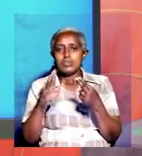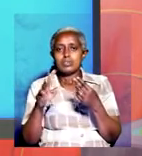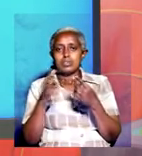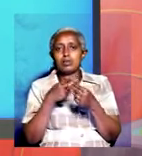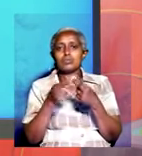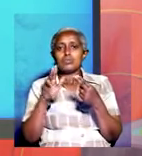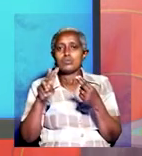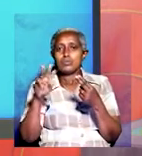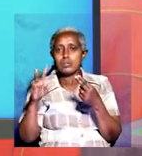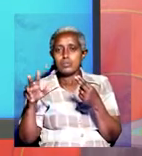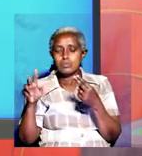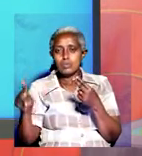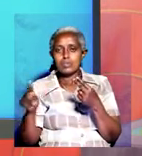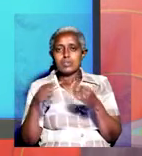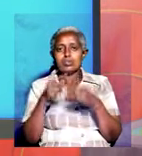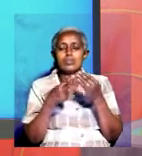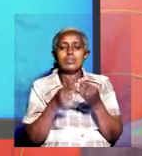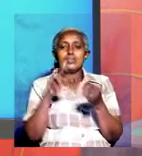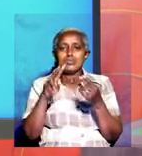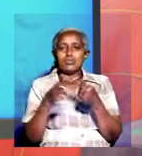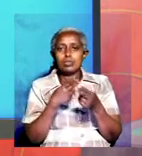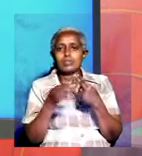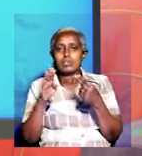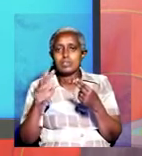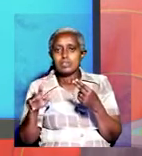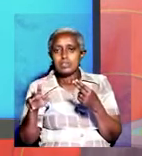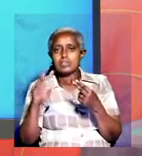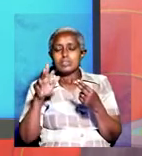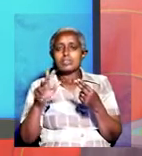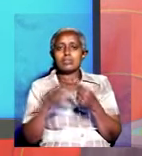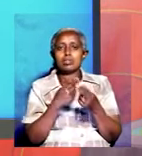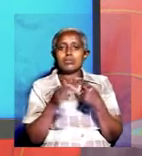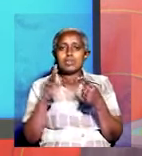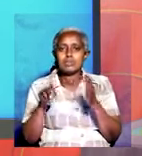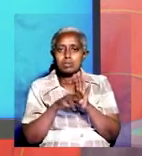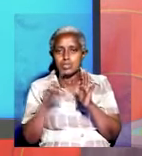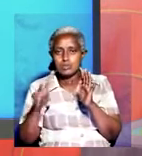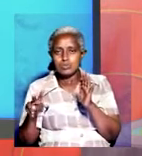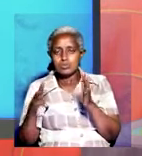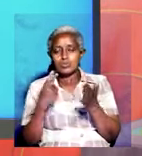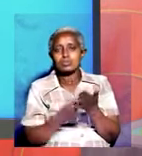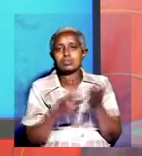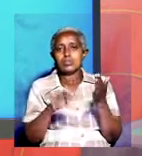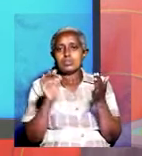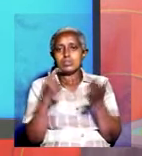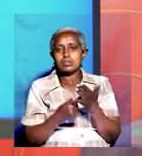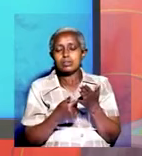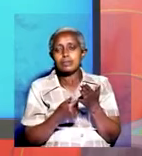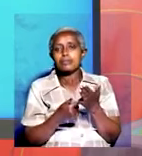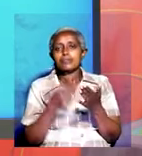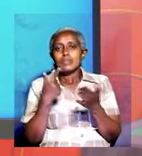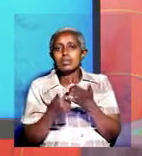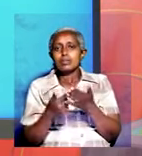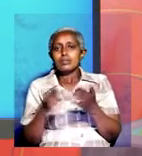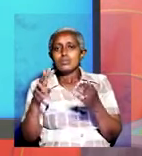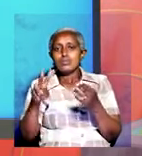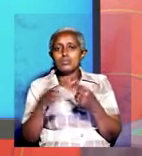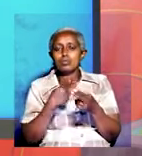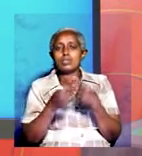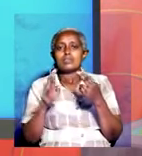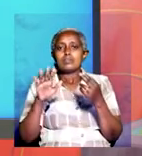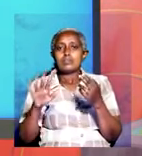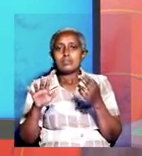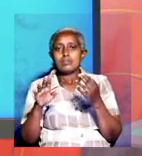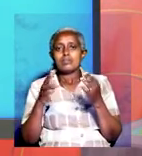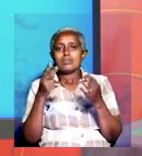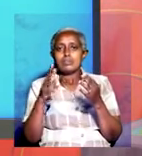1. And this also 2 multiplies 3. 3 multiplies minus 2. You get this. And here 2 multiplies minus 5